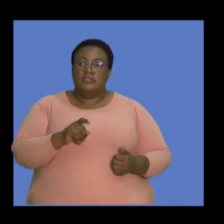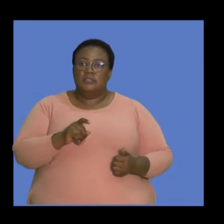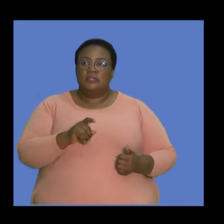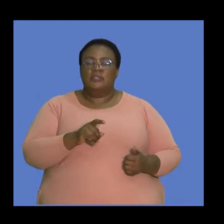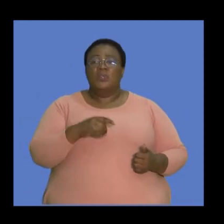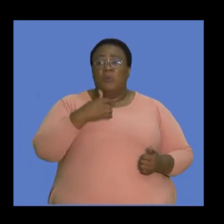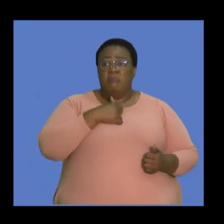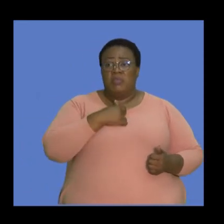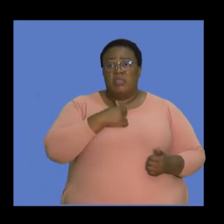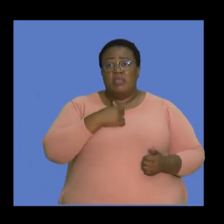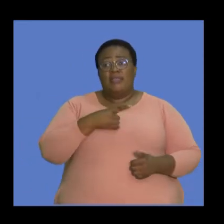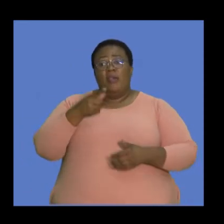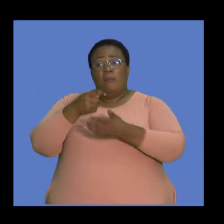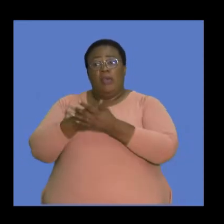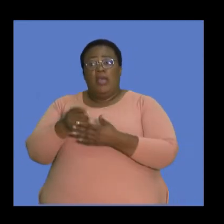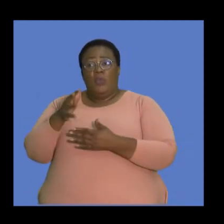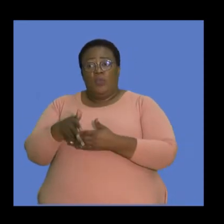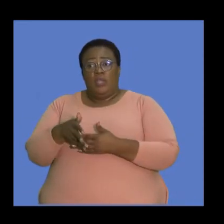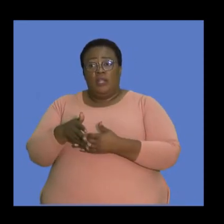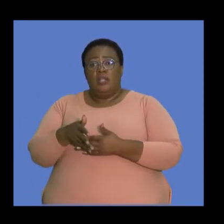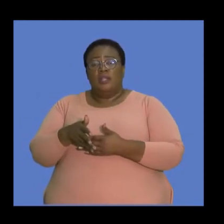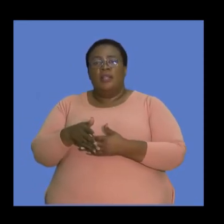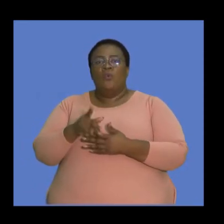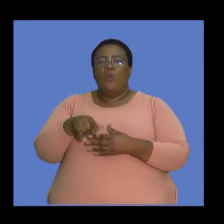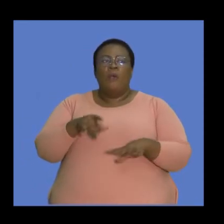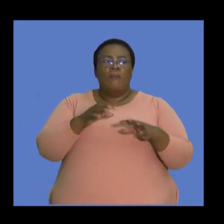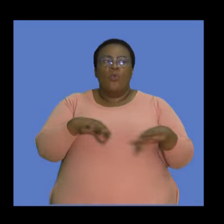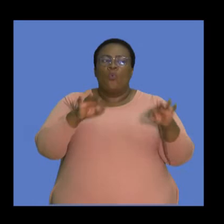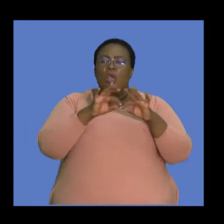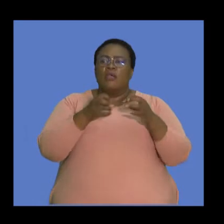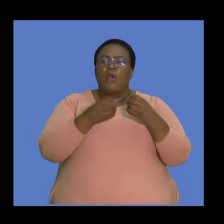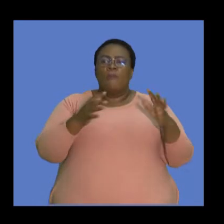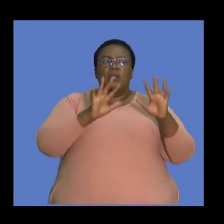able to buy this thing? It will actually be worth